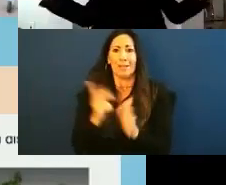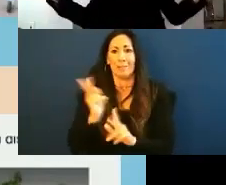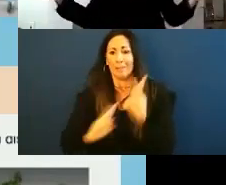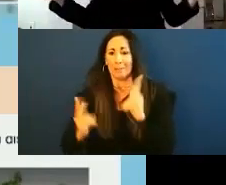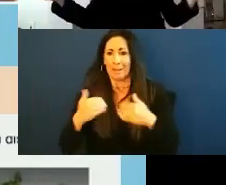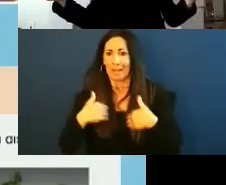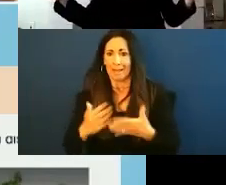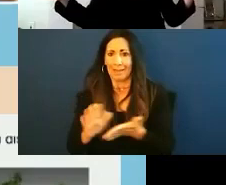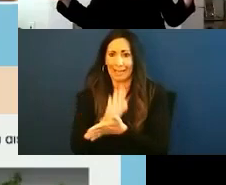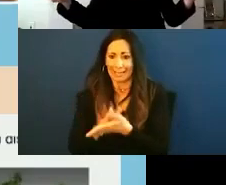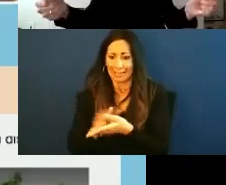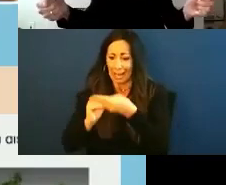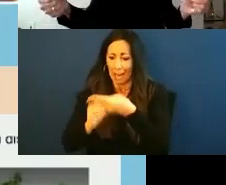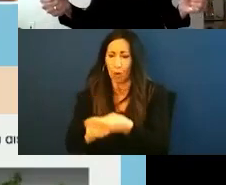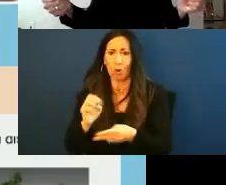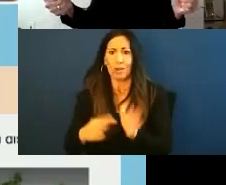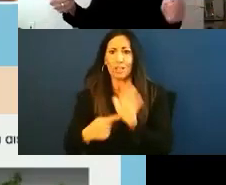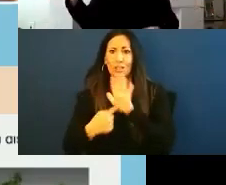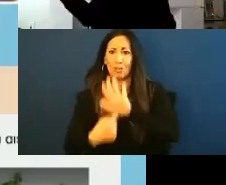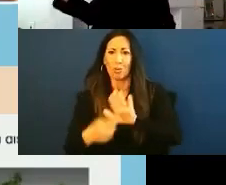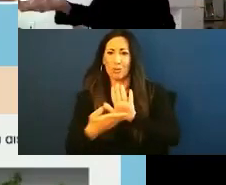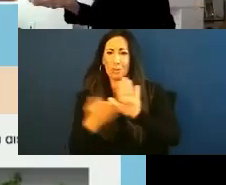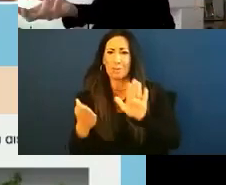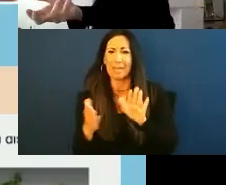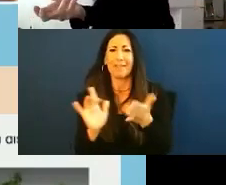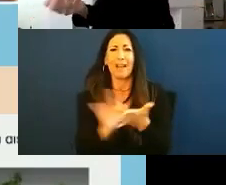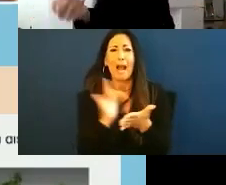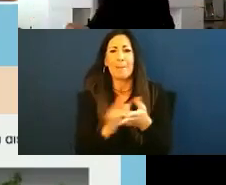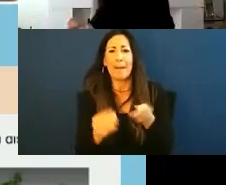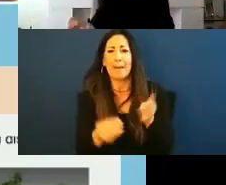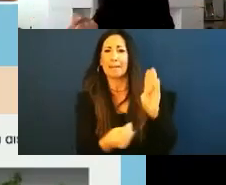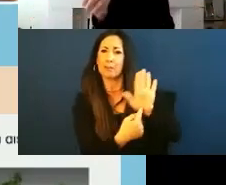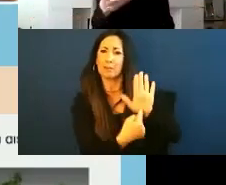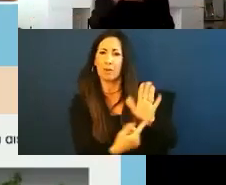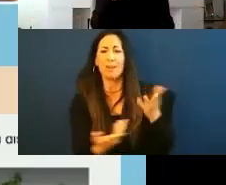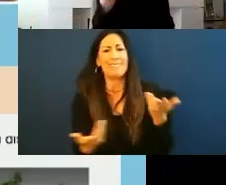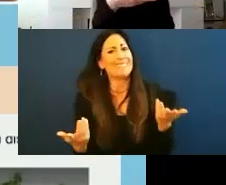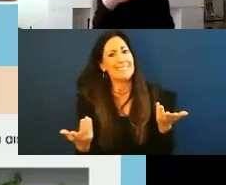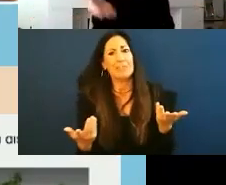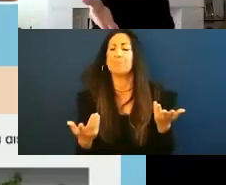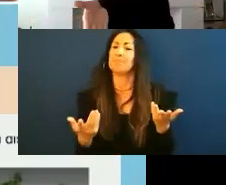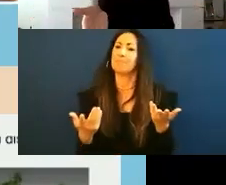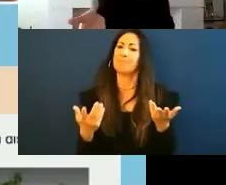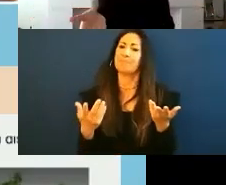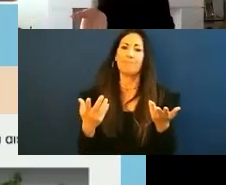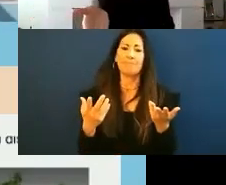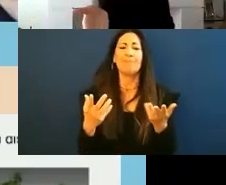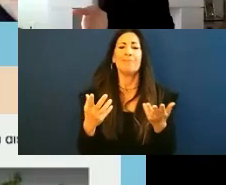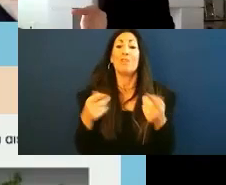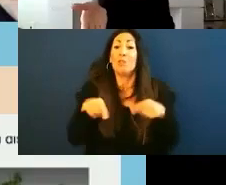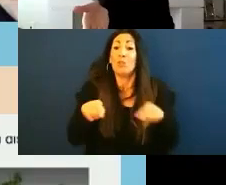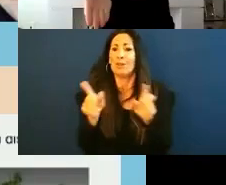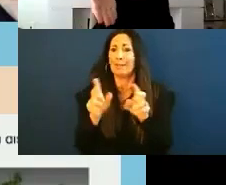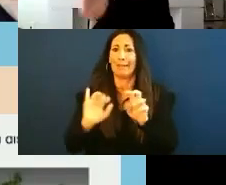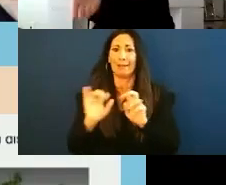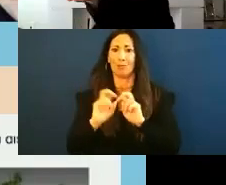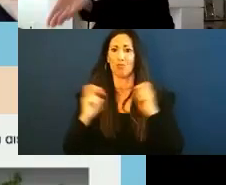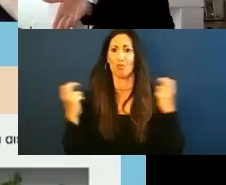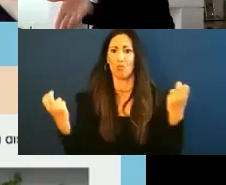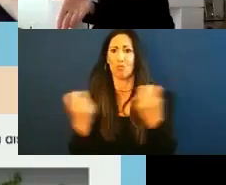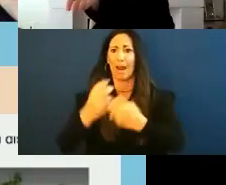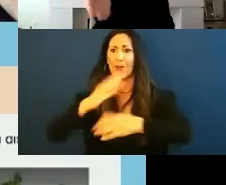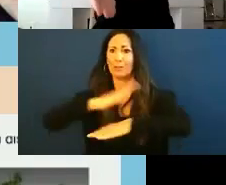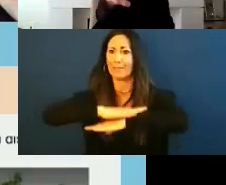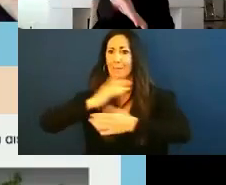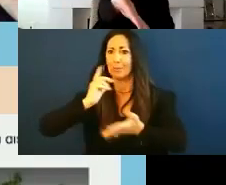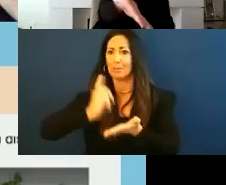people show something on an iPad. And all we're saying is, even in a roundtable discussion, you can share